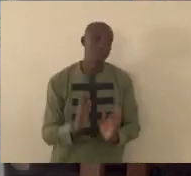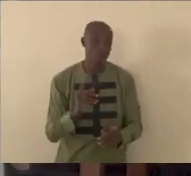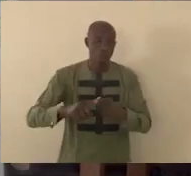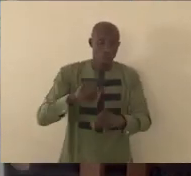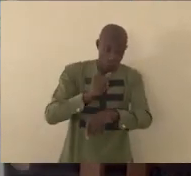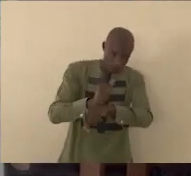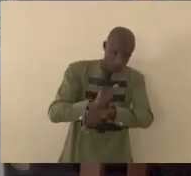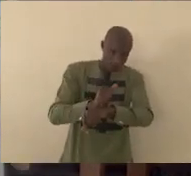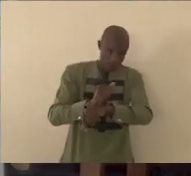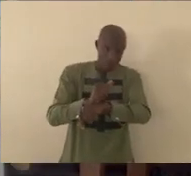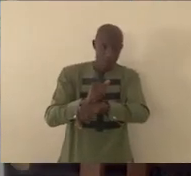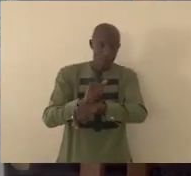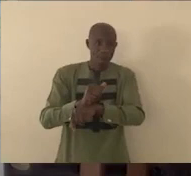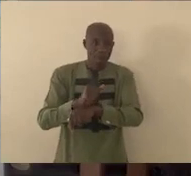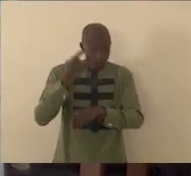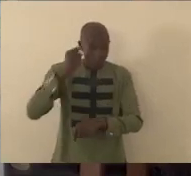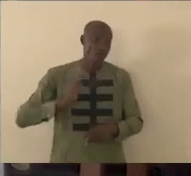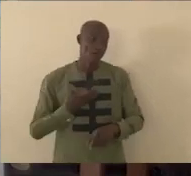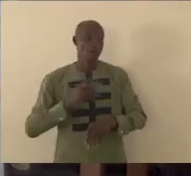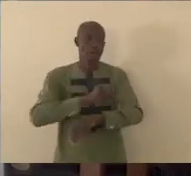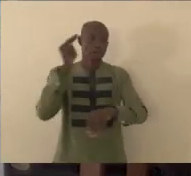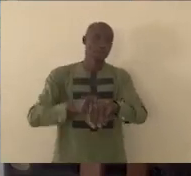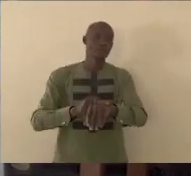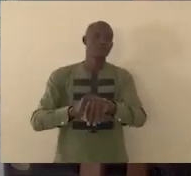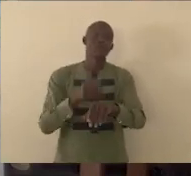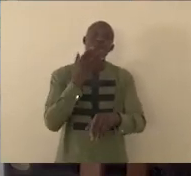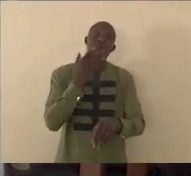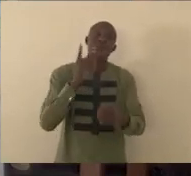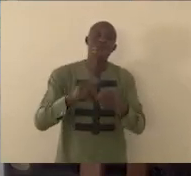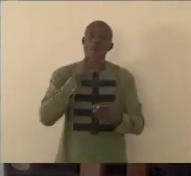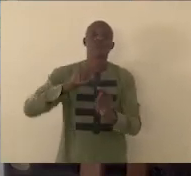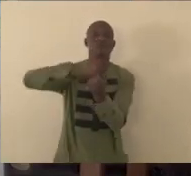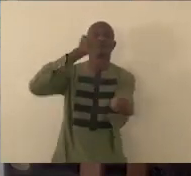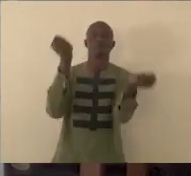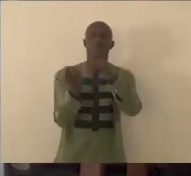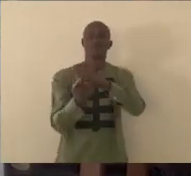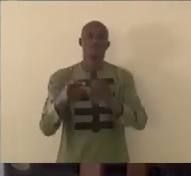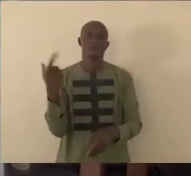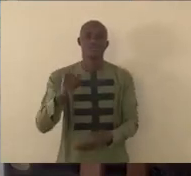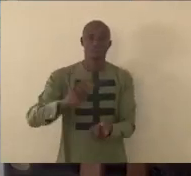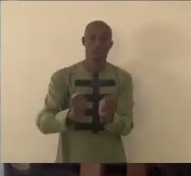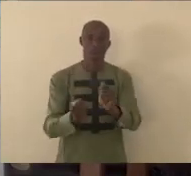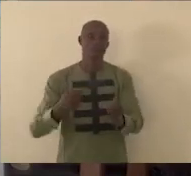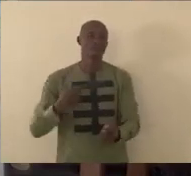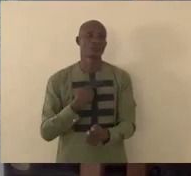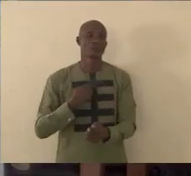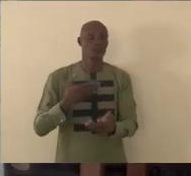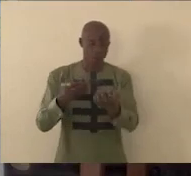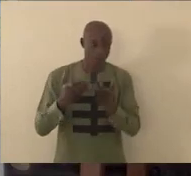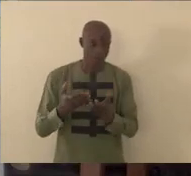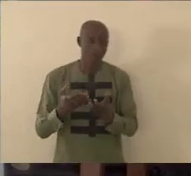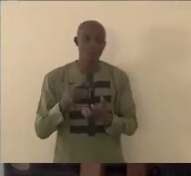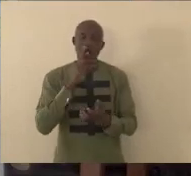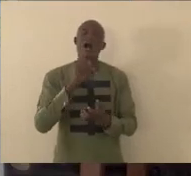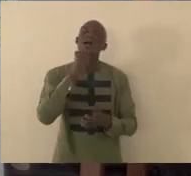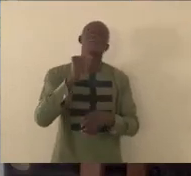to work, and for our national fortunes to be radically transformed, the changes we require to bring